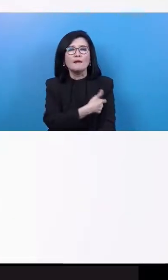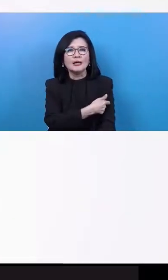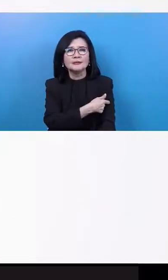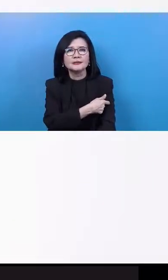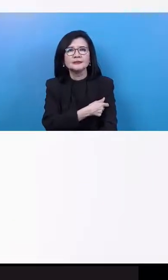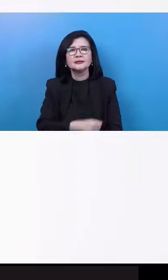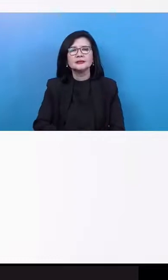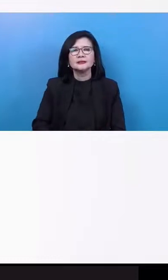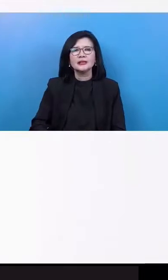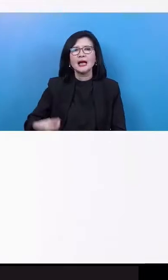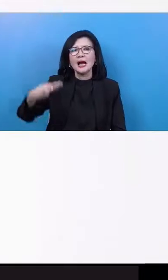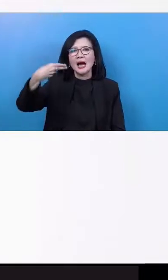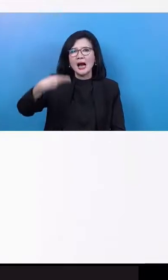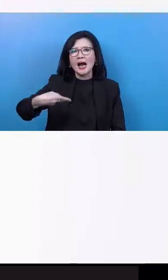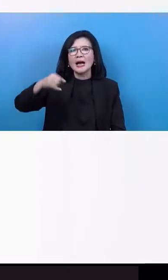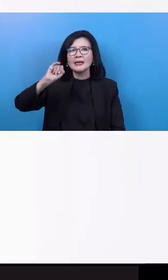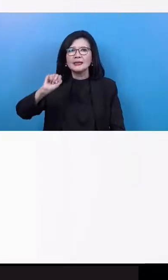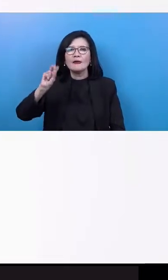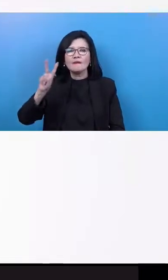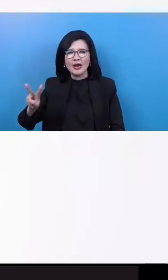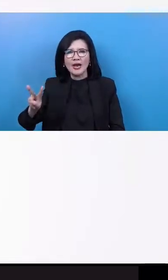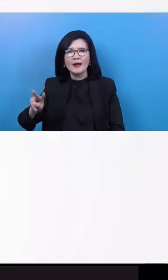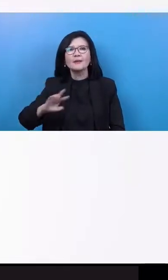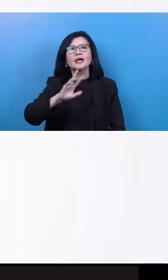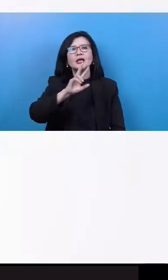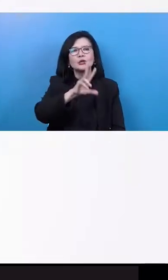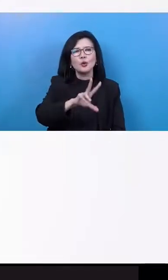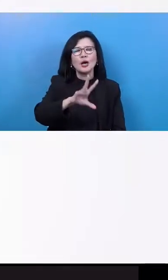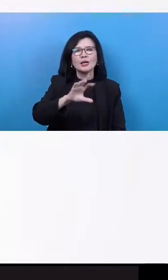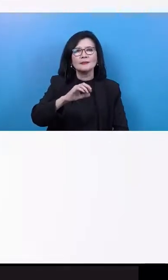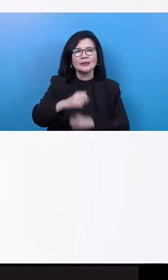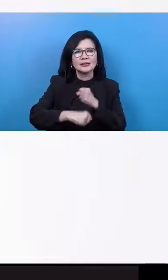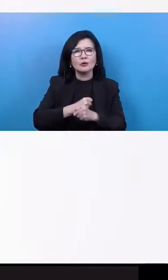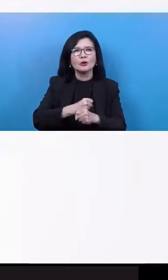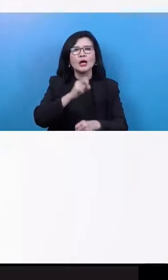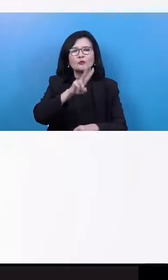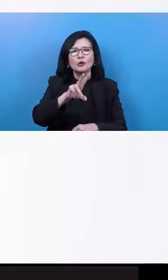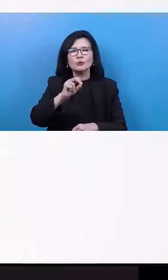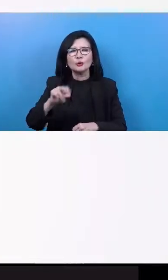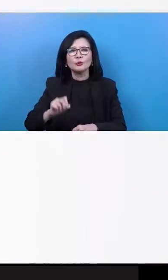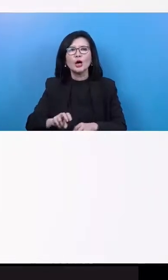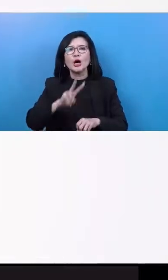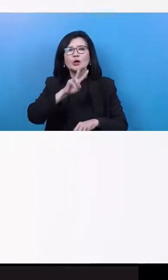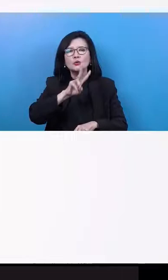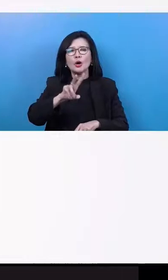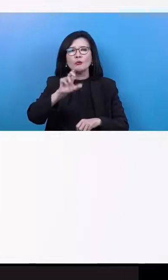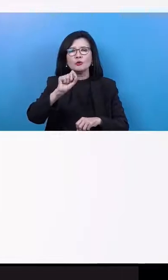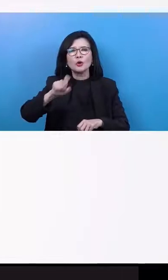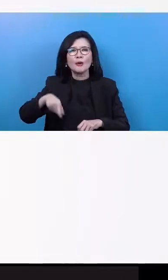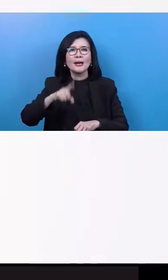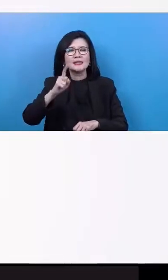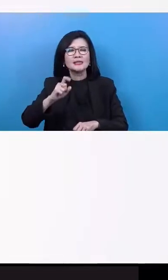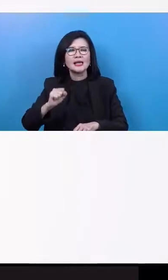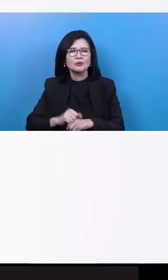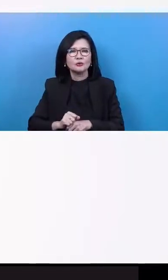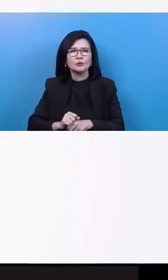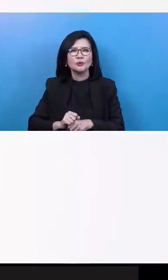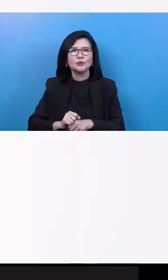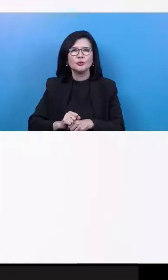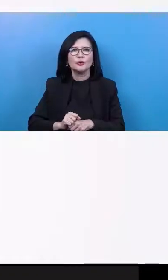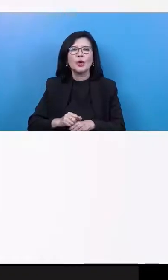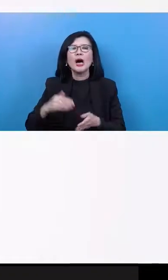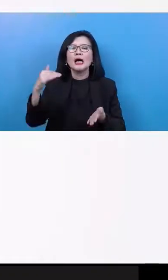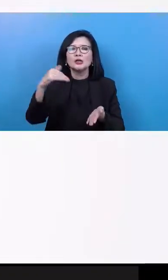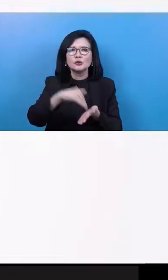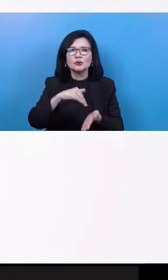only 10.1 million were able to collect their drugs, and that is quite clear that we were